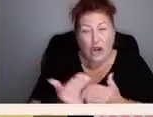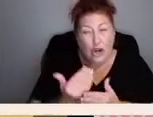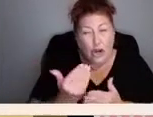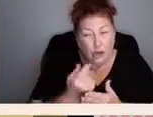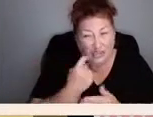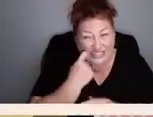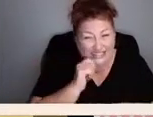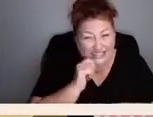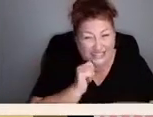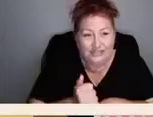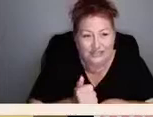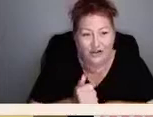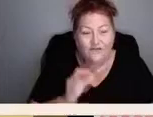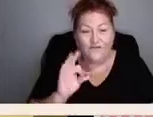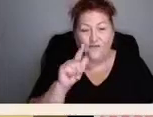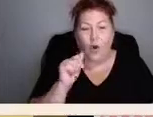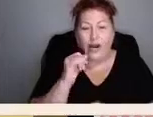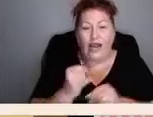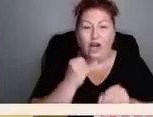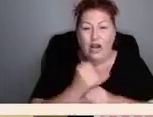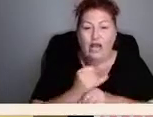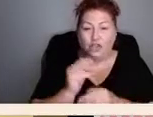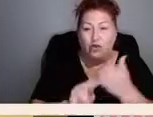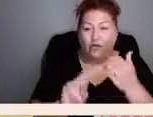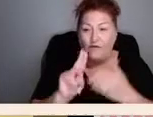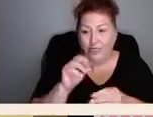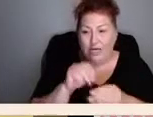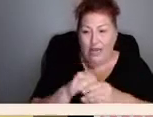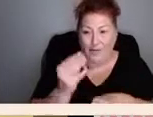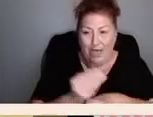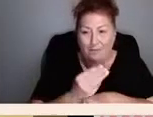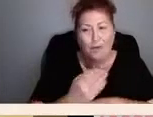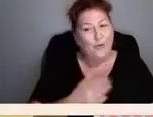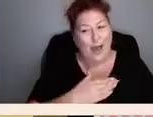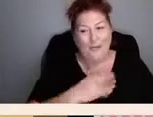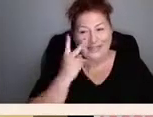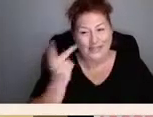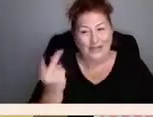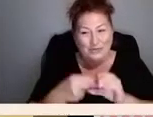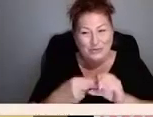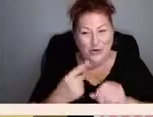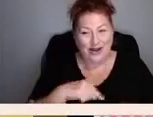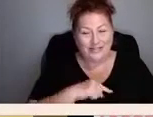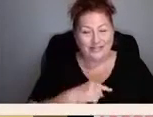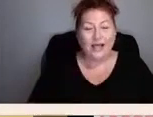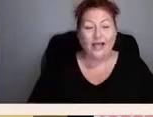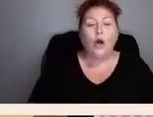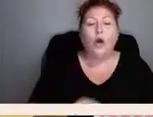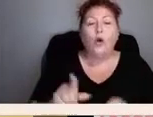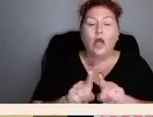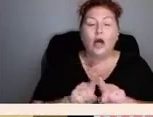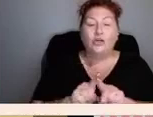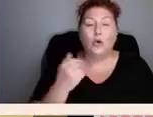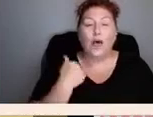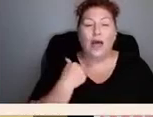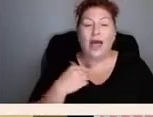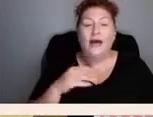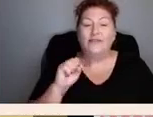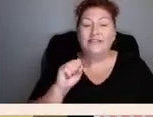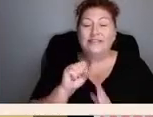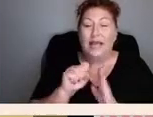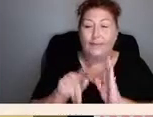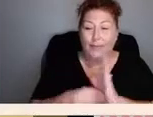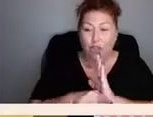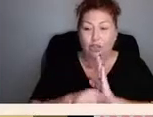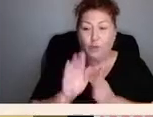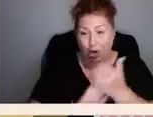actually Florida International University in Miami. We're happy to see them aboard. We also have St. Petersburg